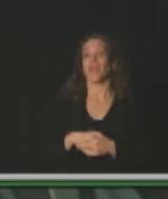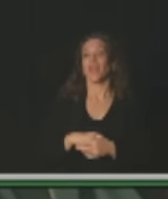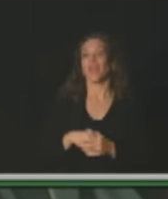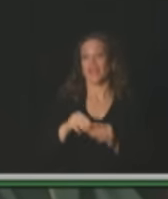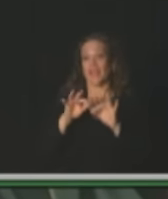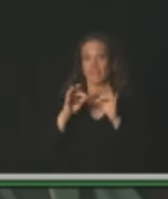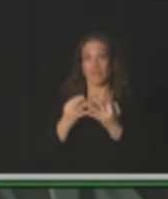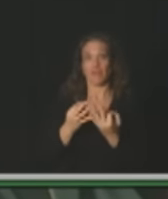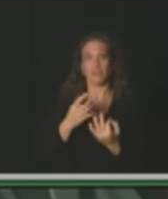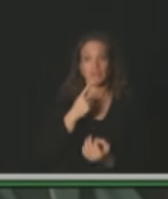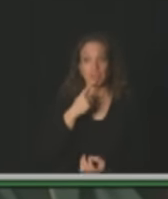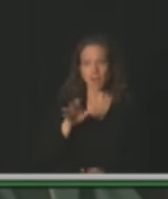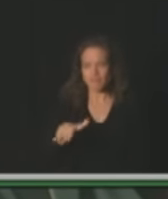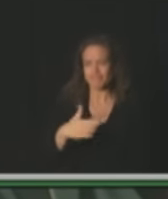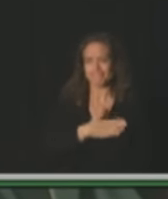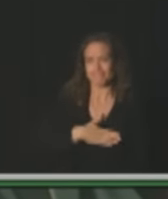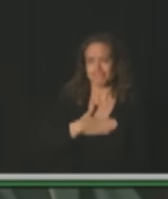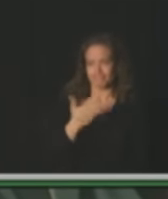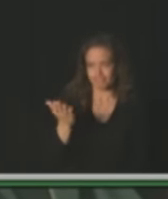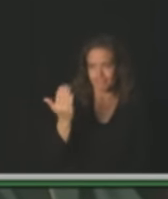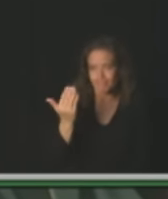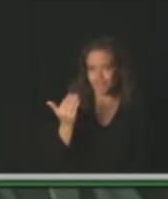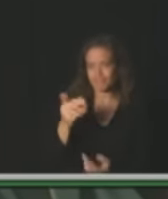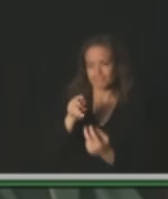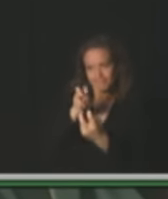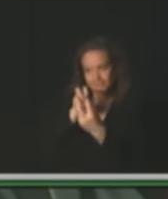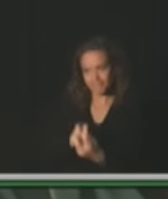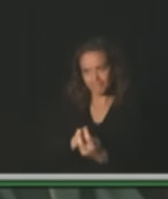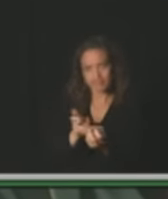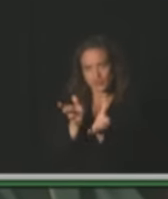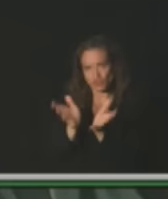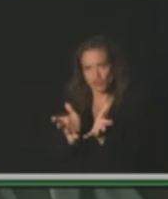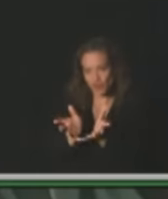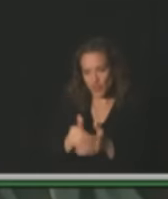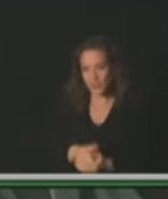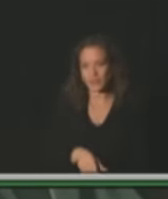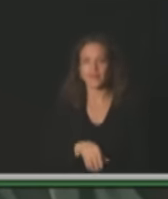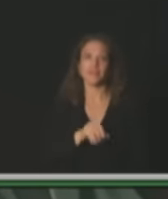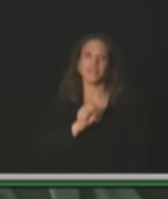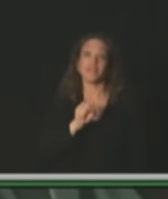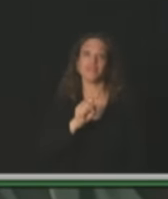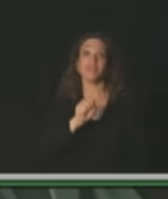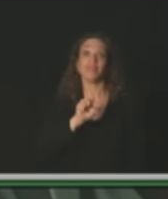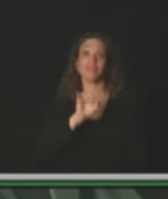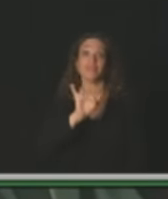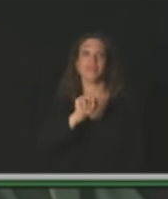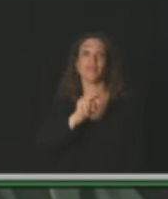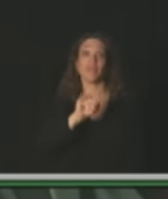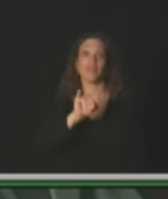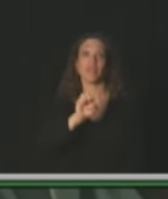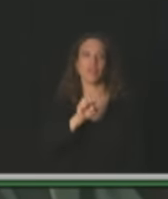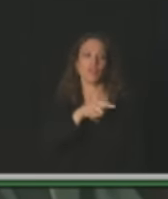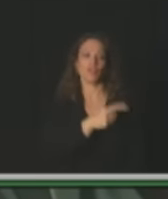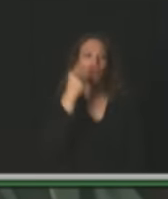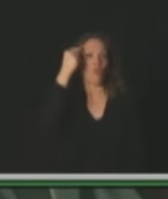asked her to come out to talk to them. And she thought, "Oh, they're going to tell